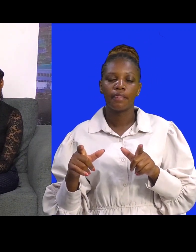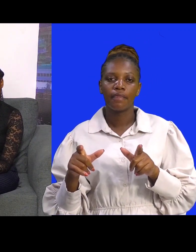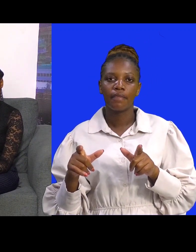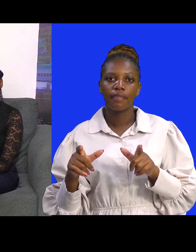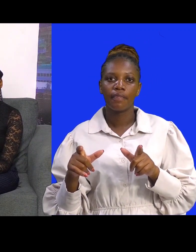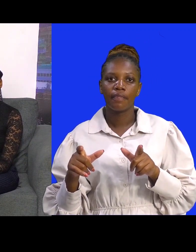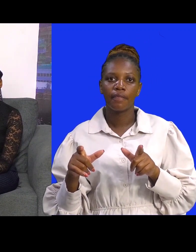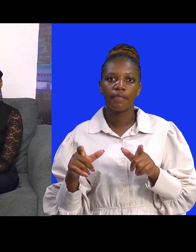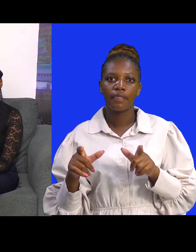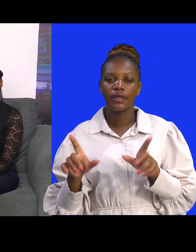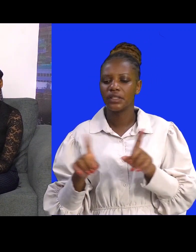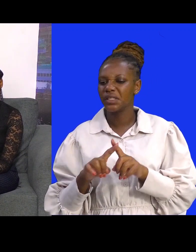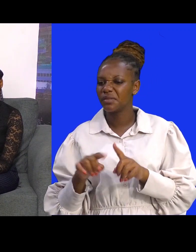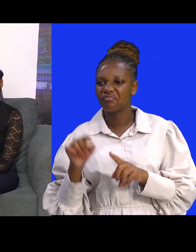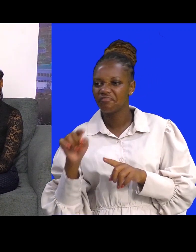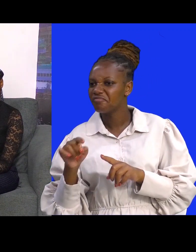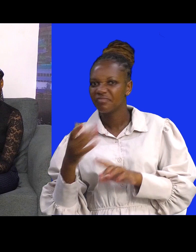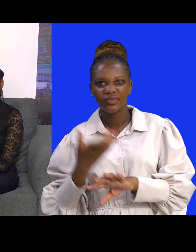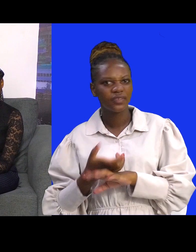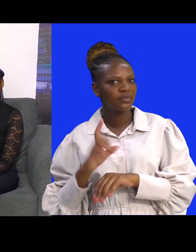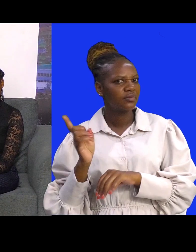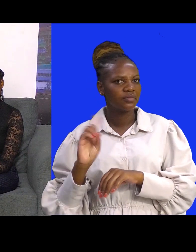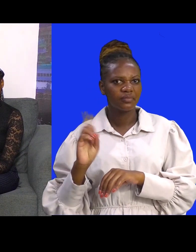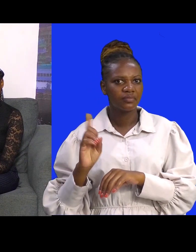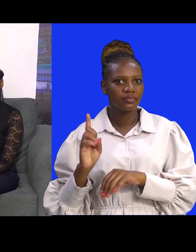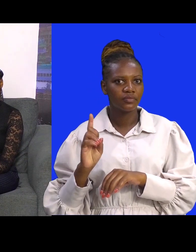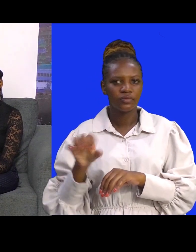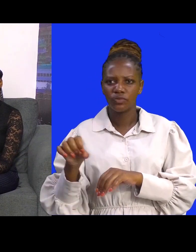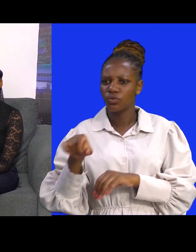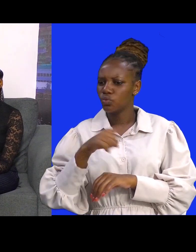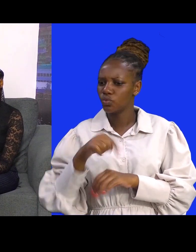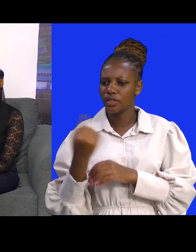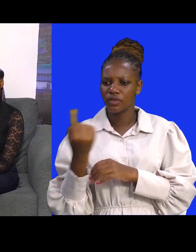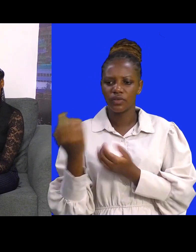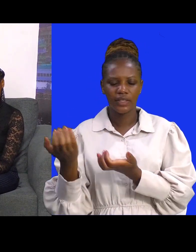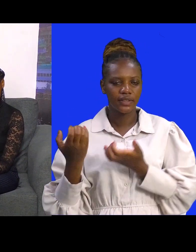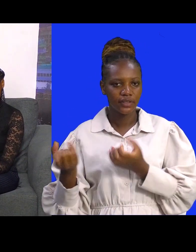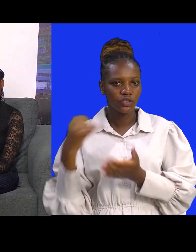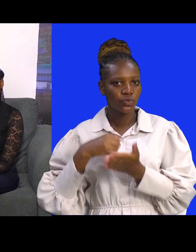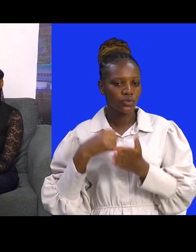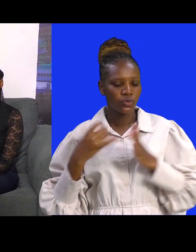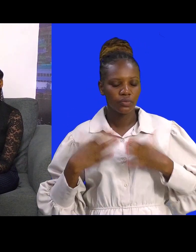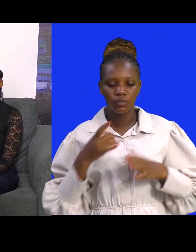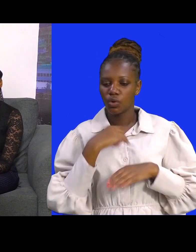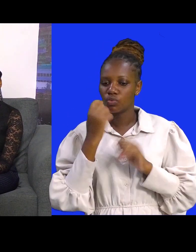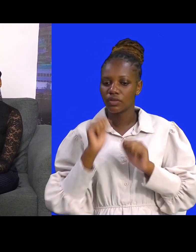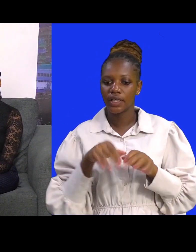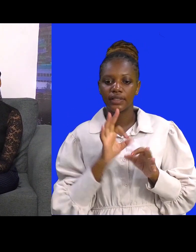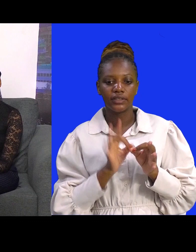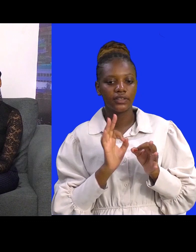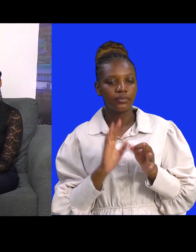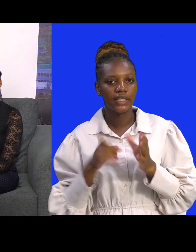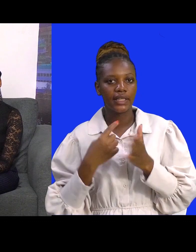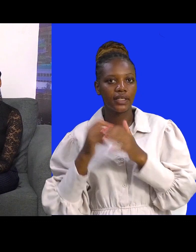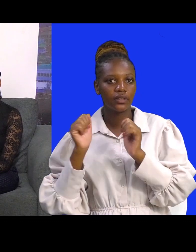that uh, it might not be difficult the way we think. So the idea is to include people can